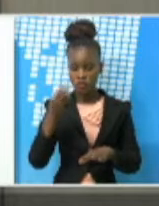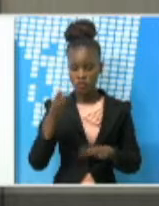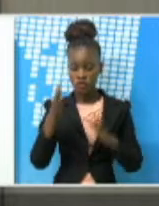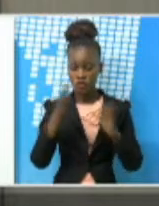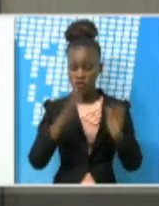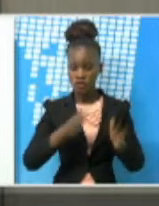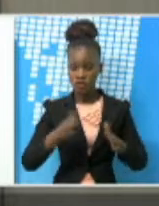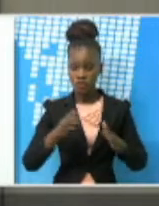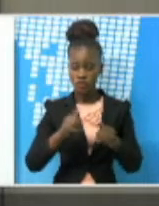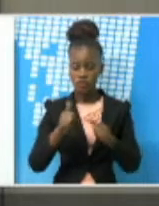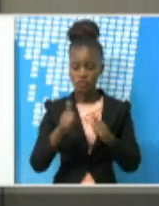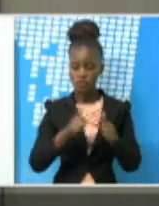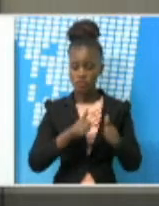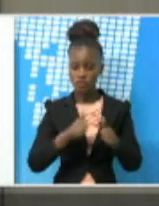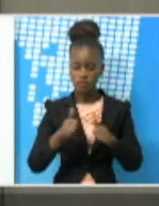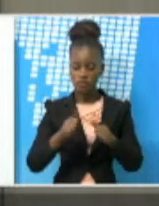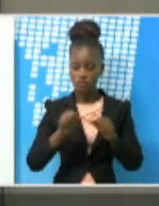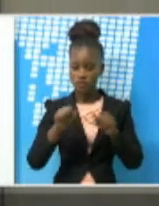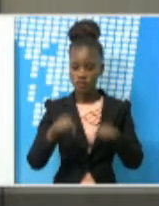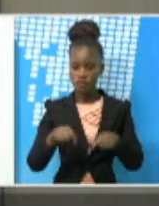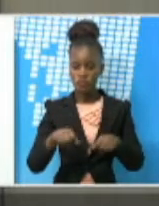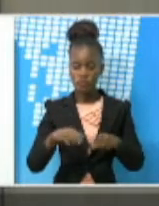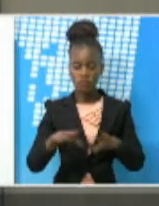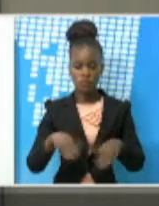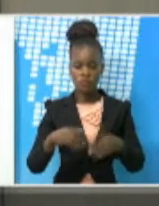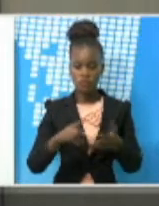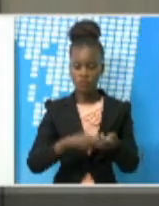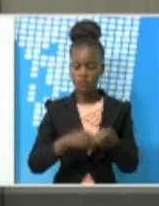followed. Yes, that's how we position it.